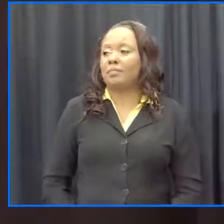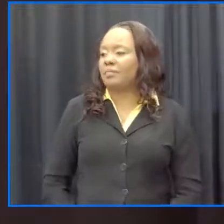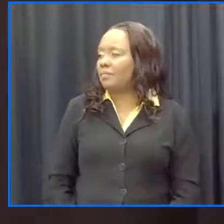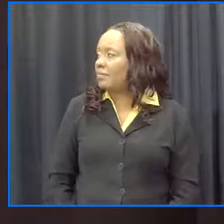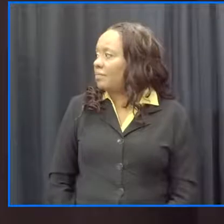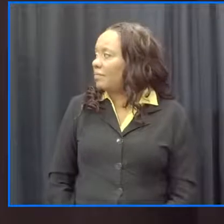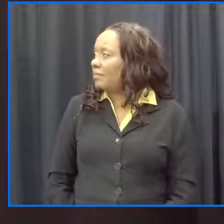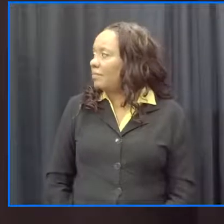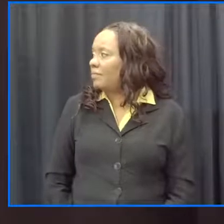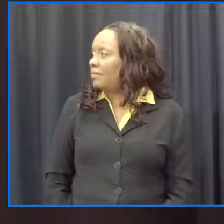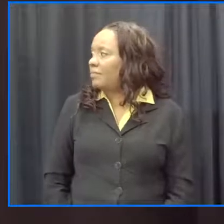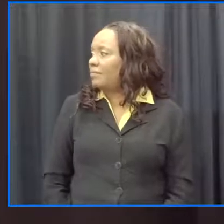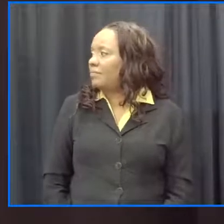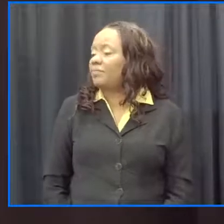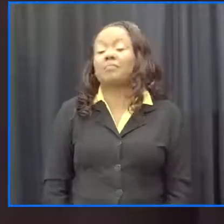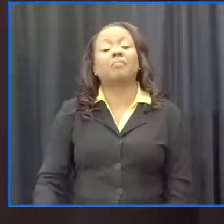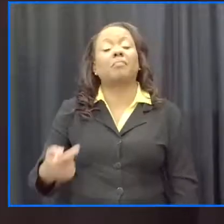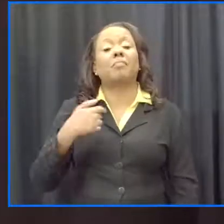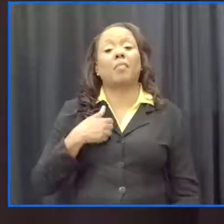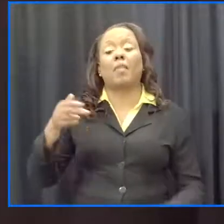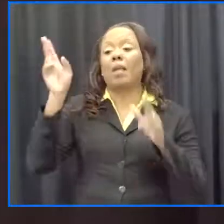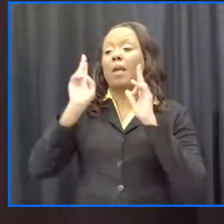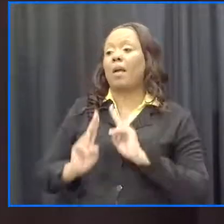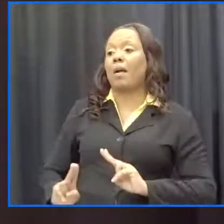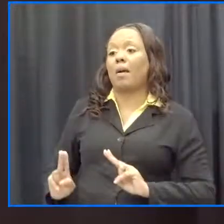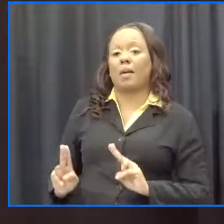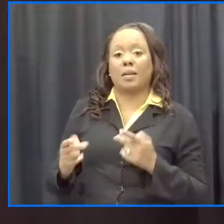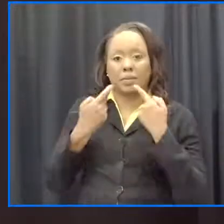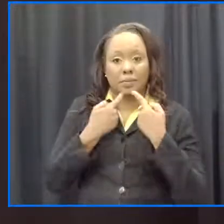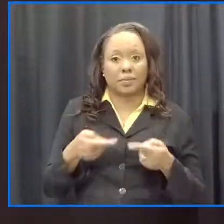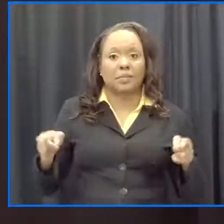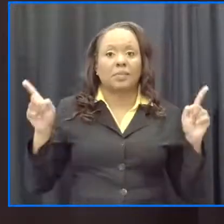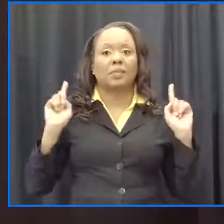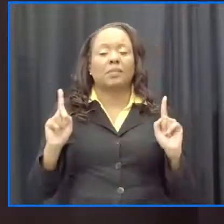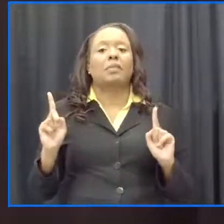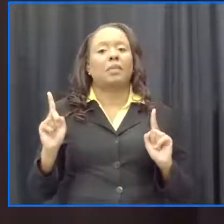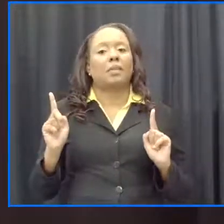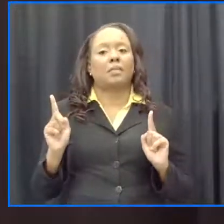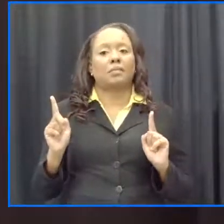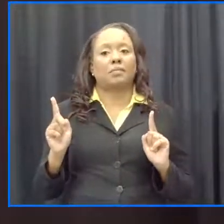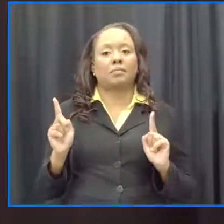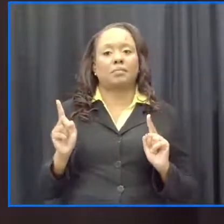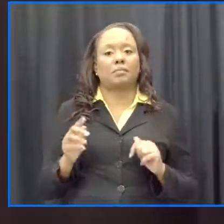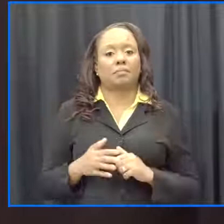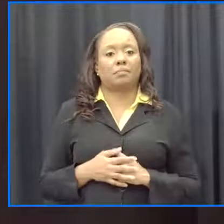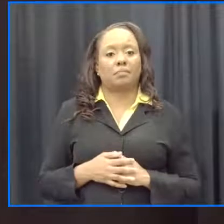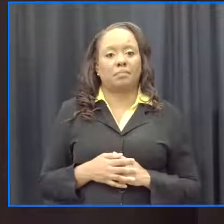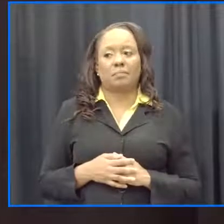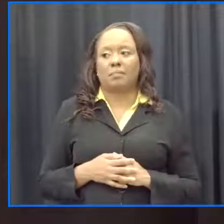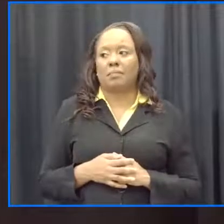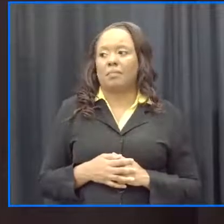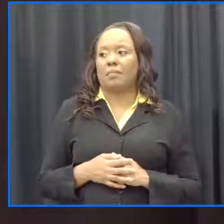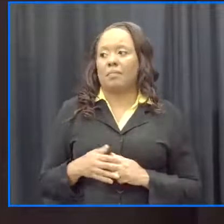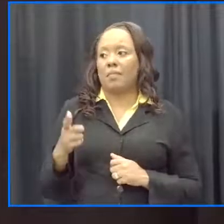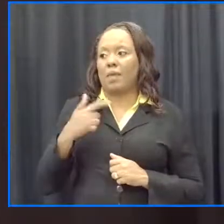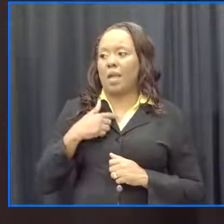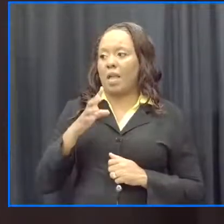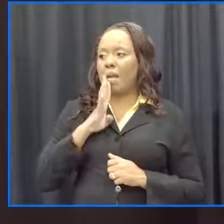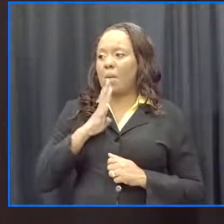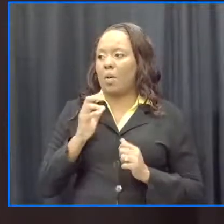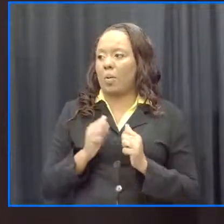I am honored to say to you that as a result of a reach out by the distinguished Secretary of the Commission, Professor